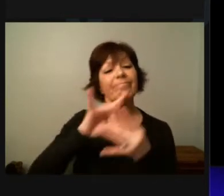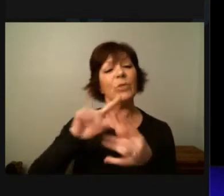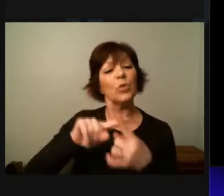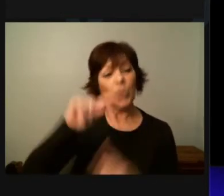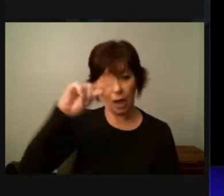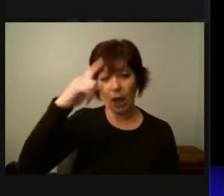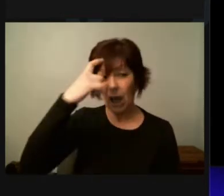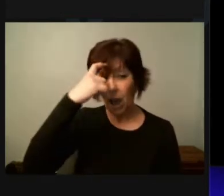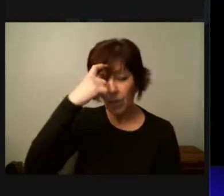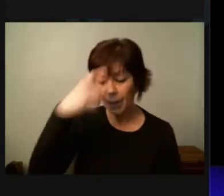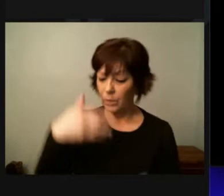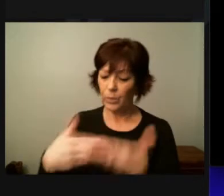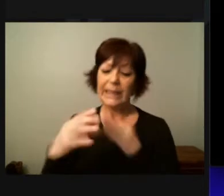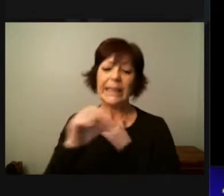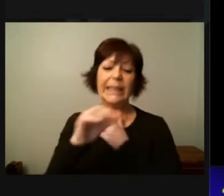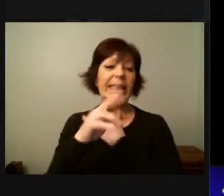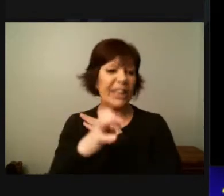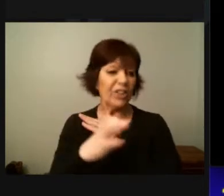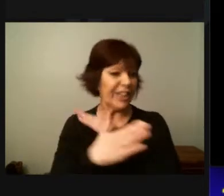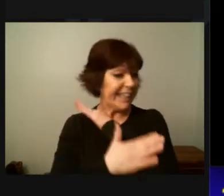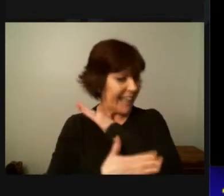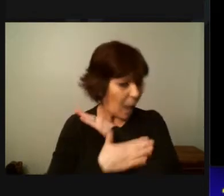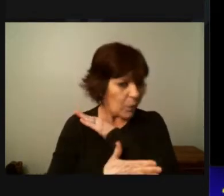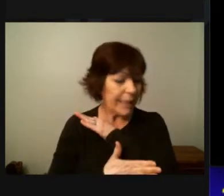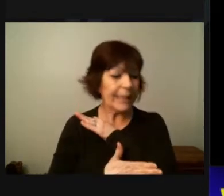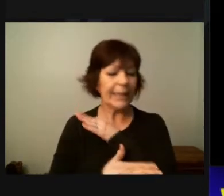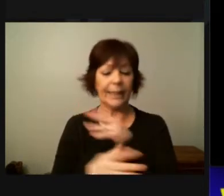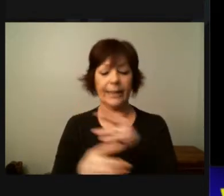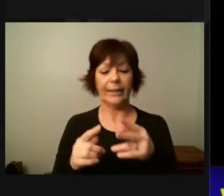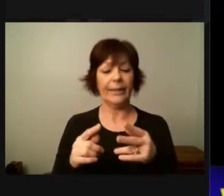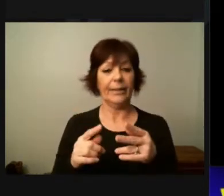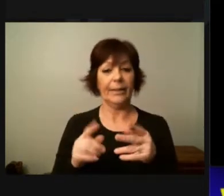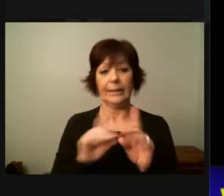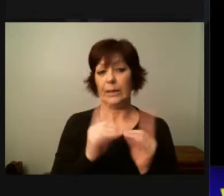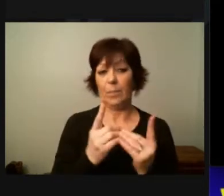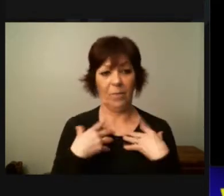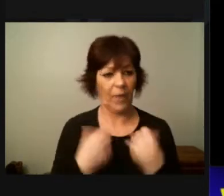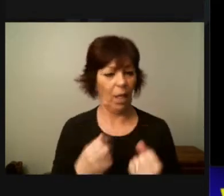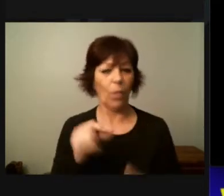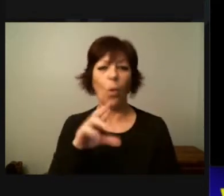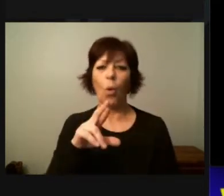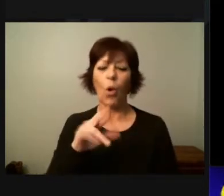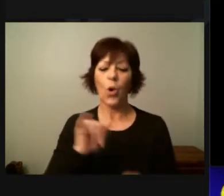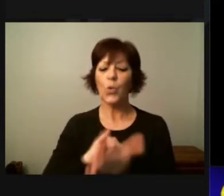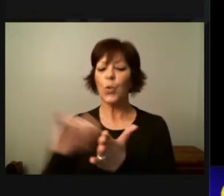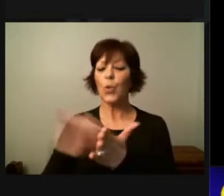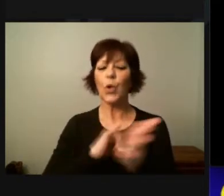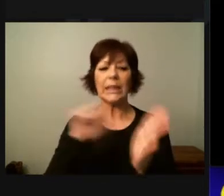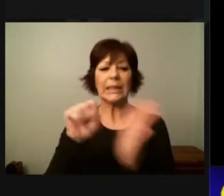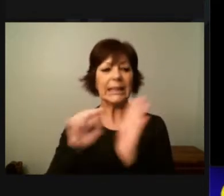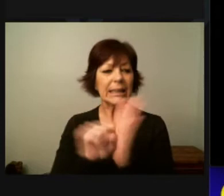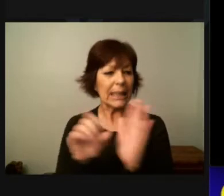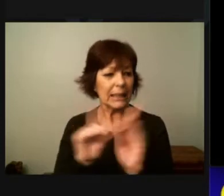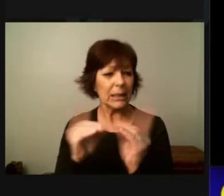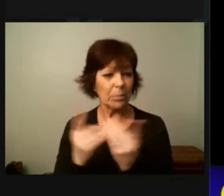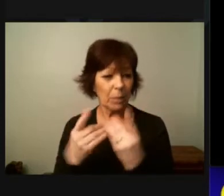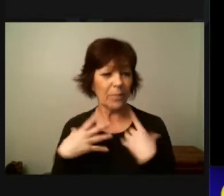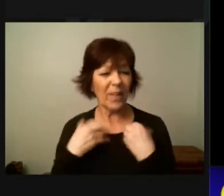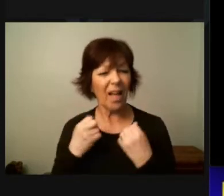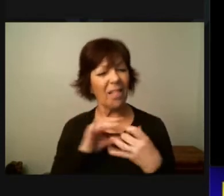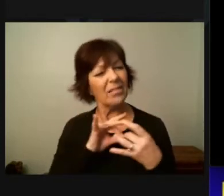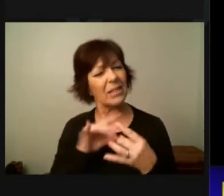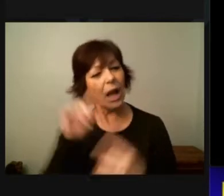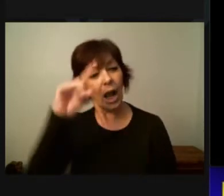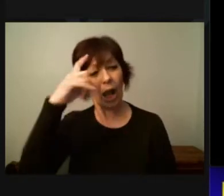the Erie County governmental entity, the Erie County Department of Health, or the New York State Department of Health. As